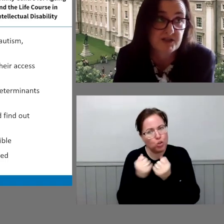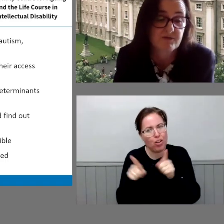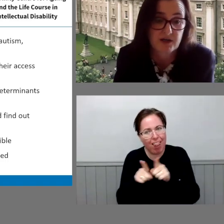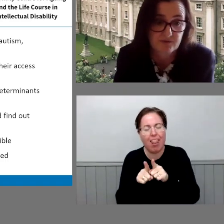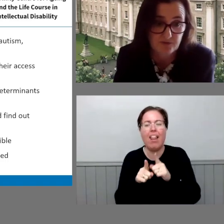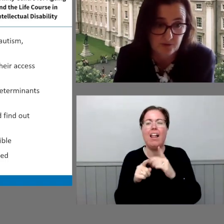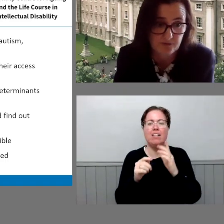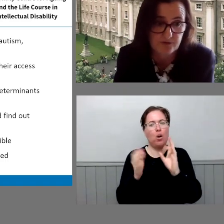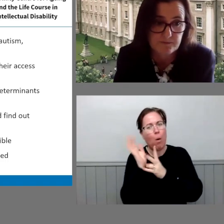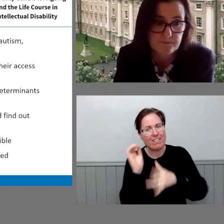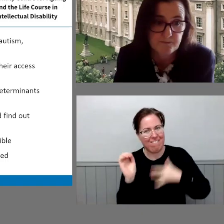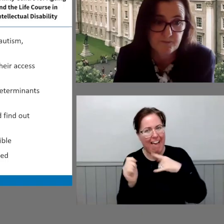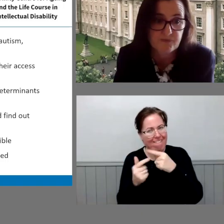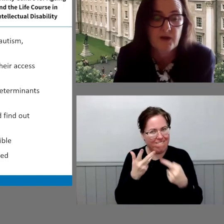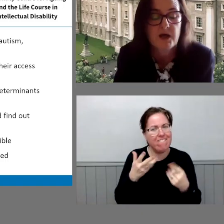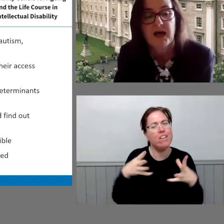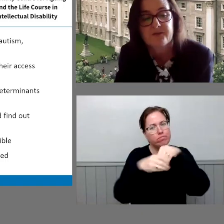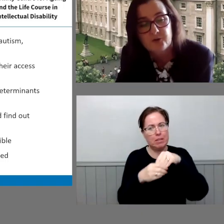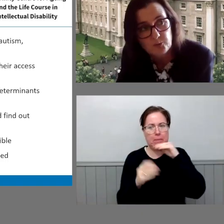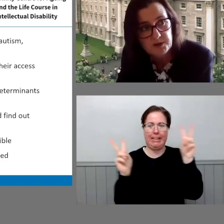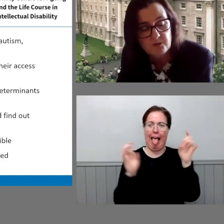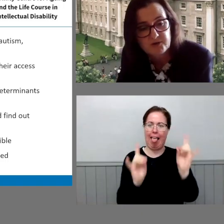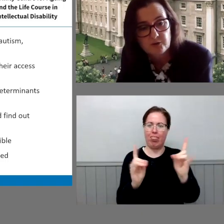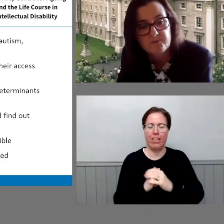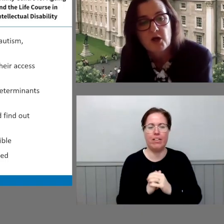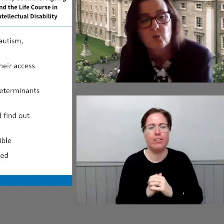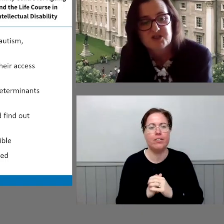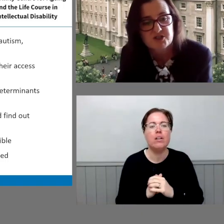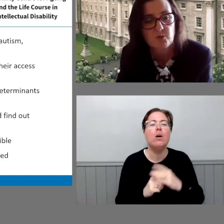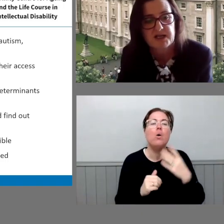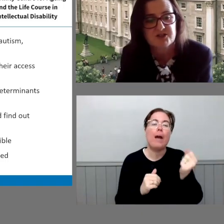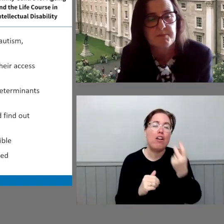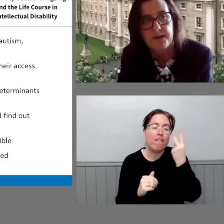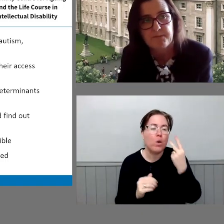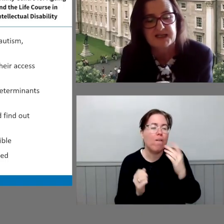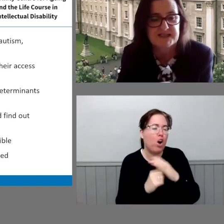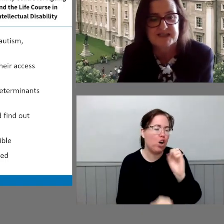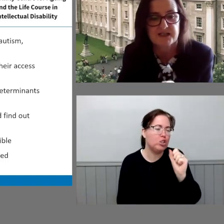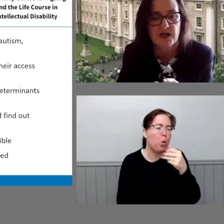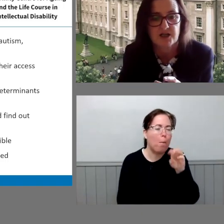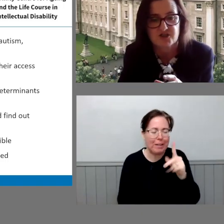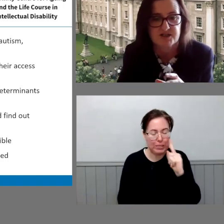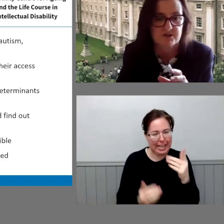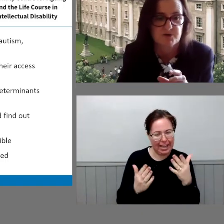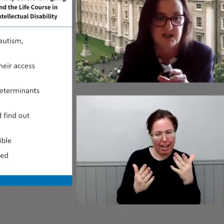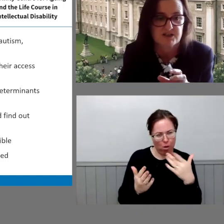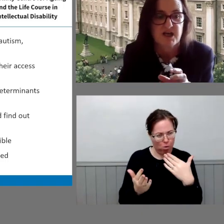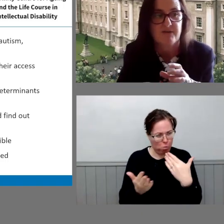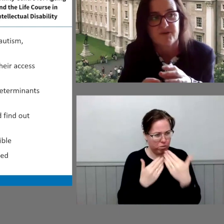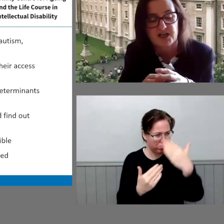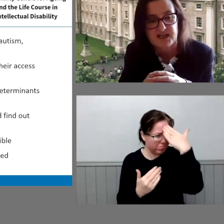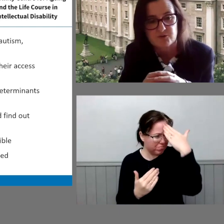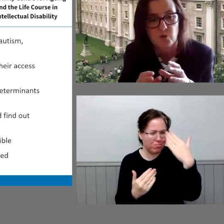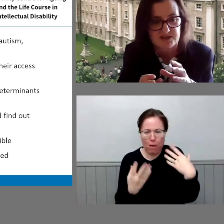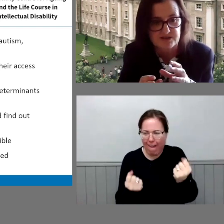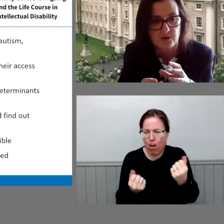and quality of life was used. A scoping review, which is a way to map existing knowledge on a subject